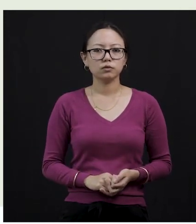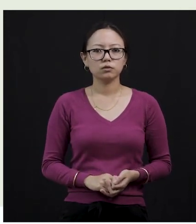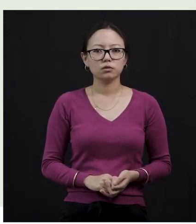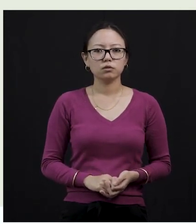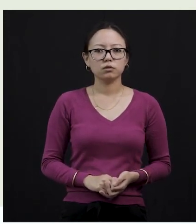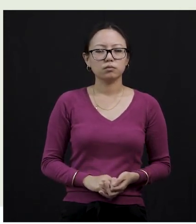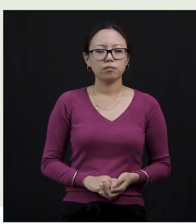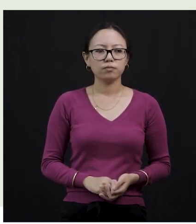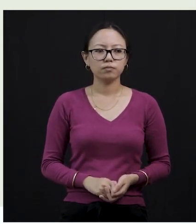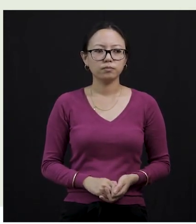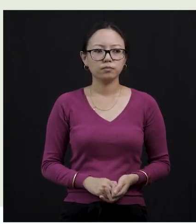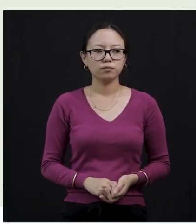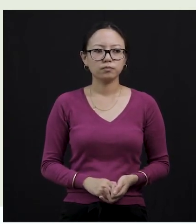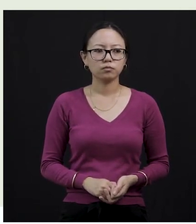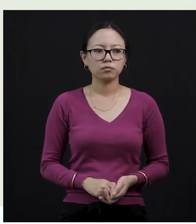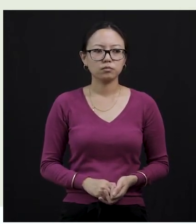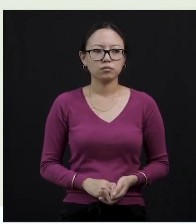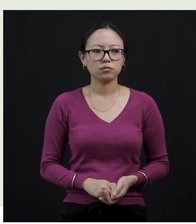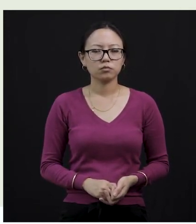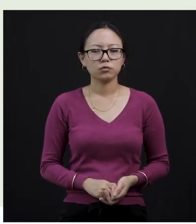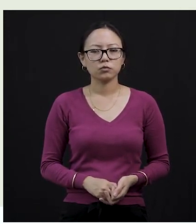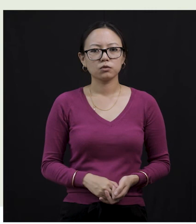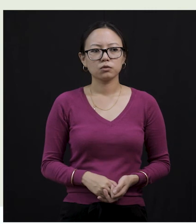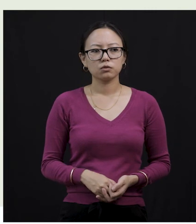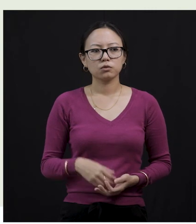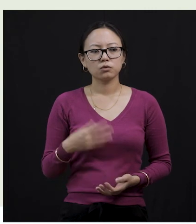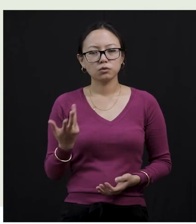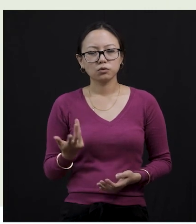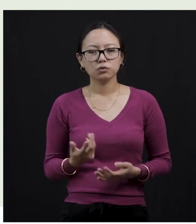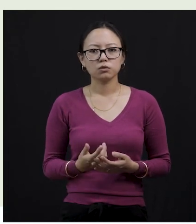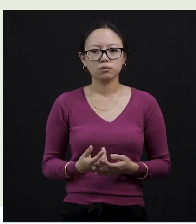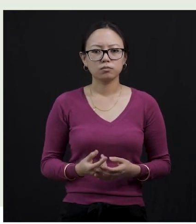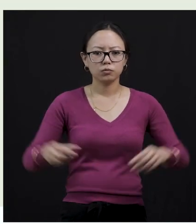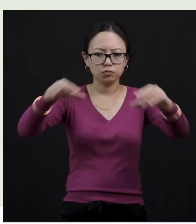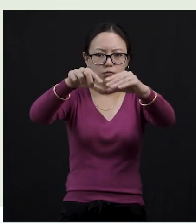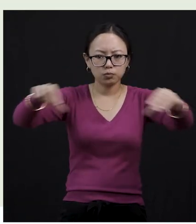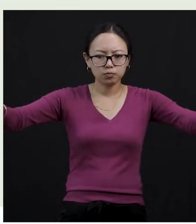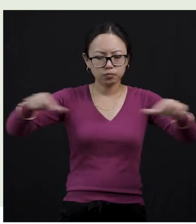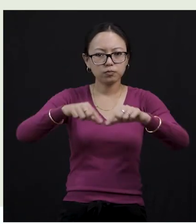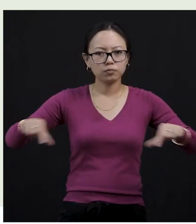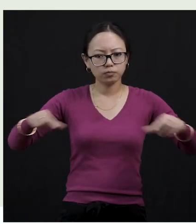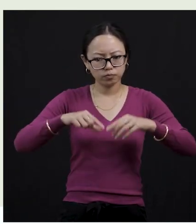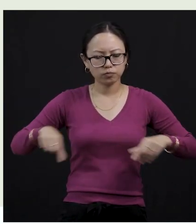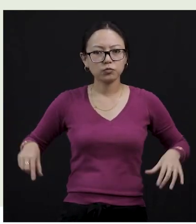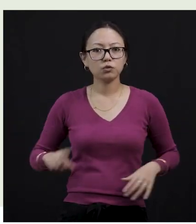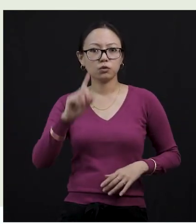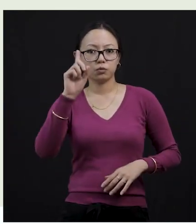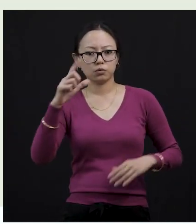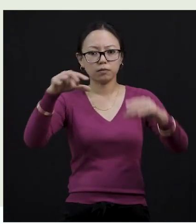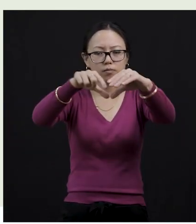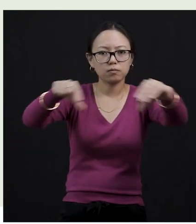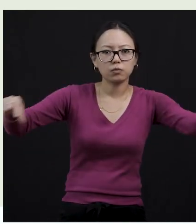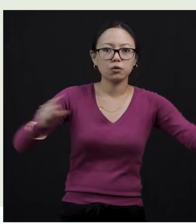are 100. So, what you need to find it out, each row has 10 people. Okay, so in a